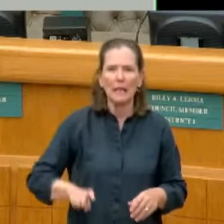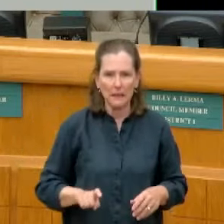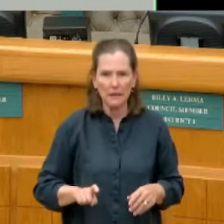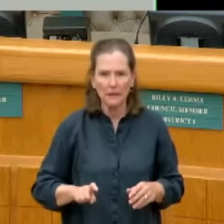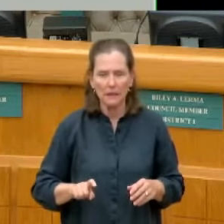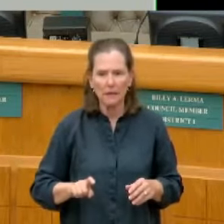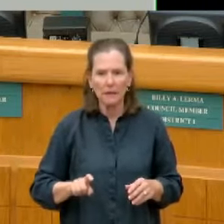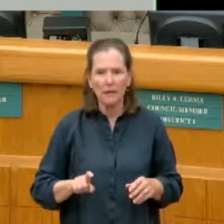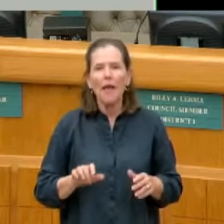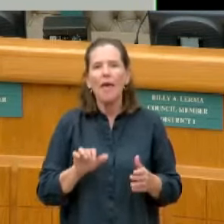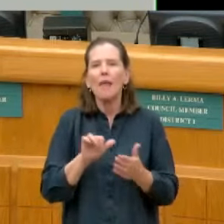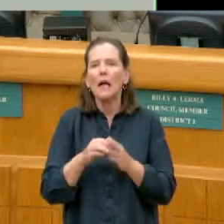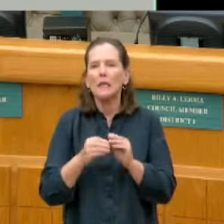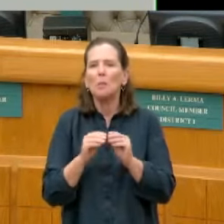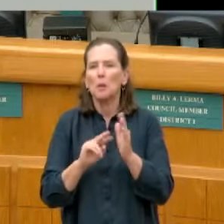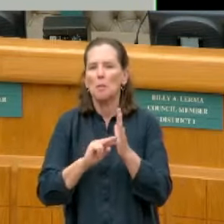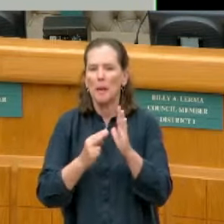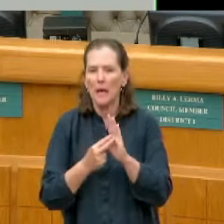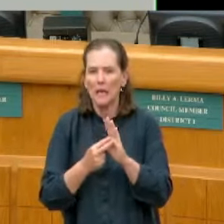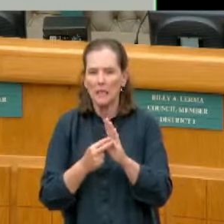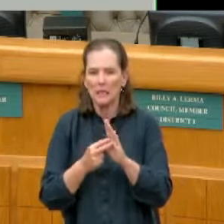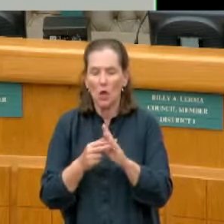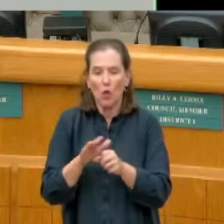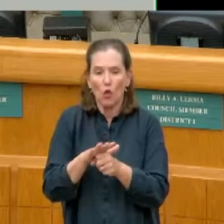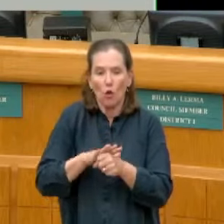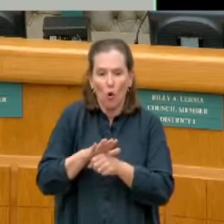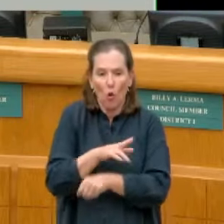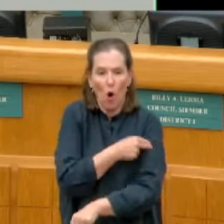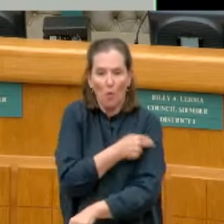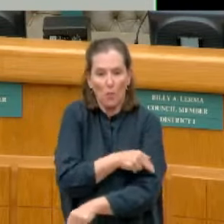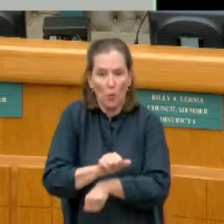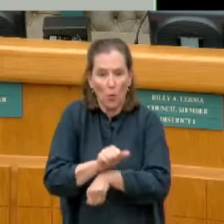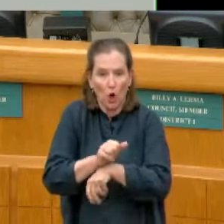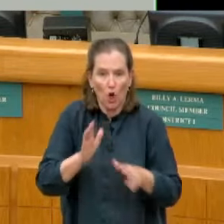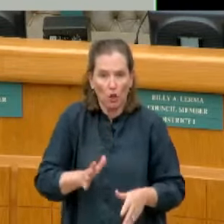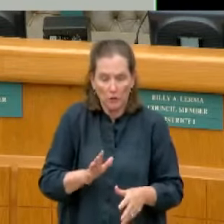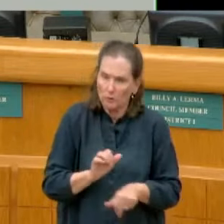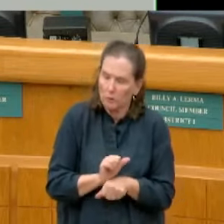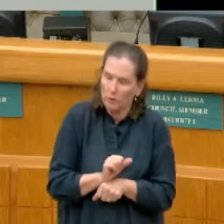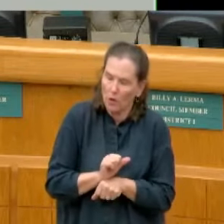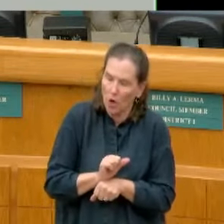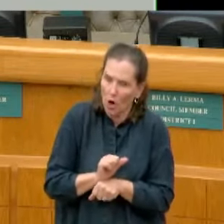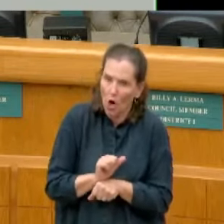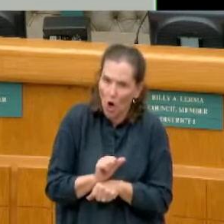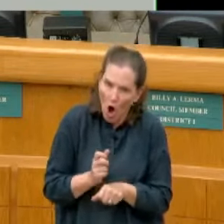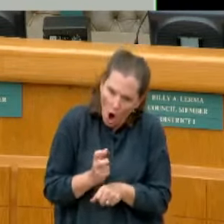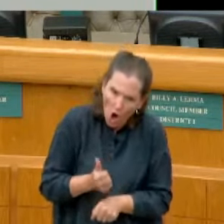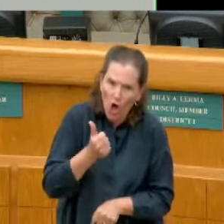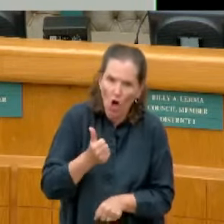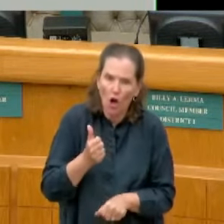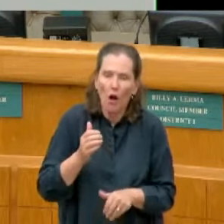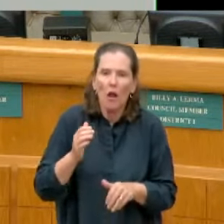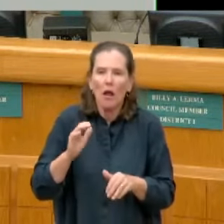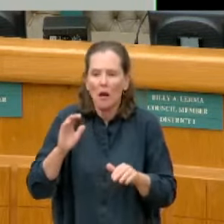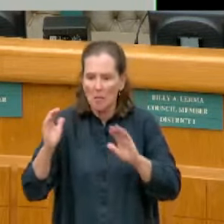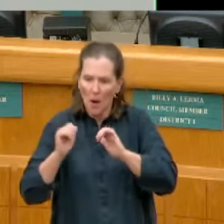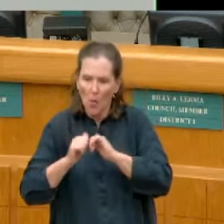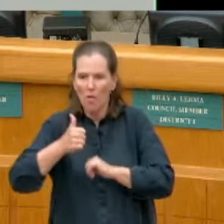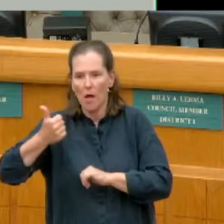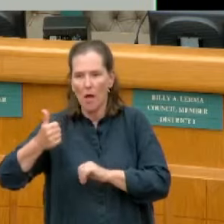working harder than anybody else in the state to fight COVID-19. And it hasn't been just today, this has been happening for weeks now.